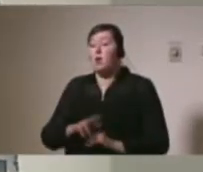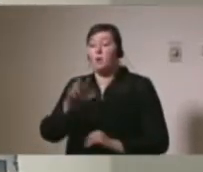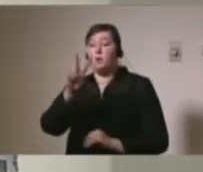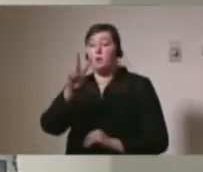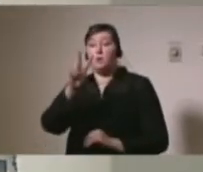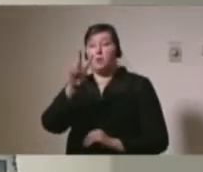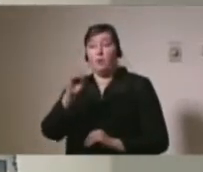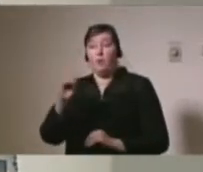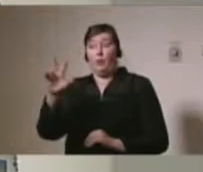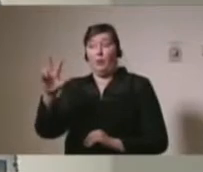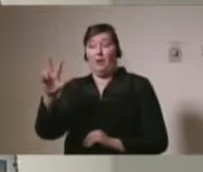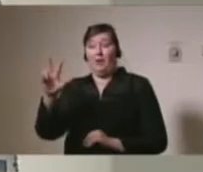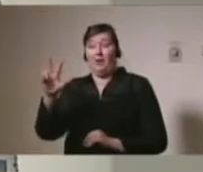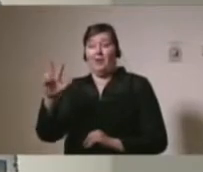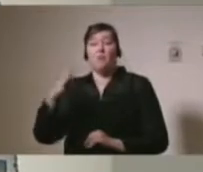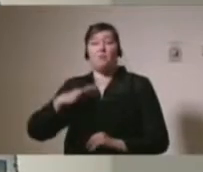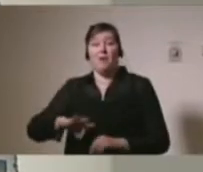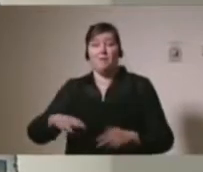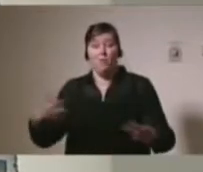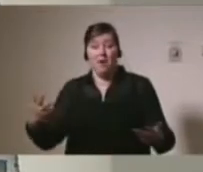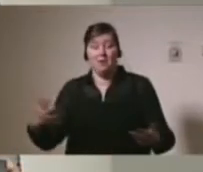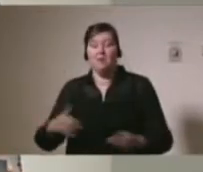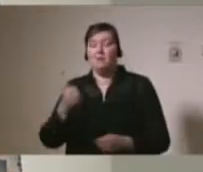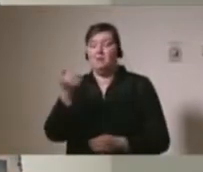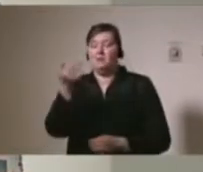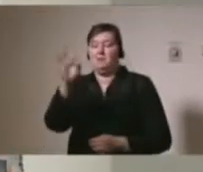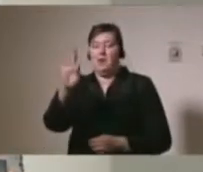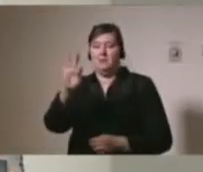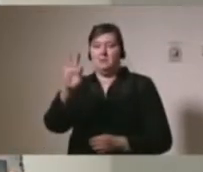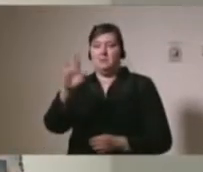2003, we had 90 million